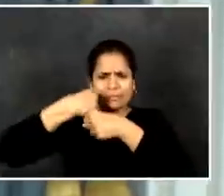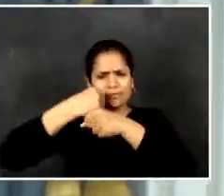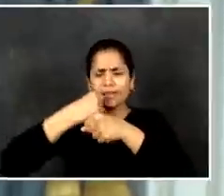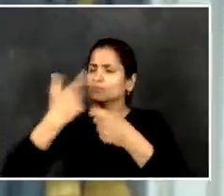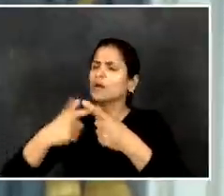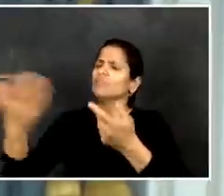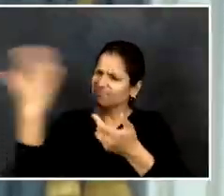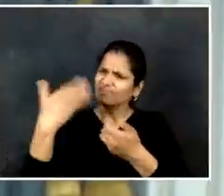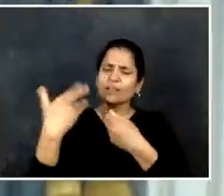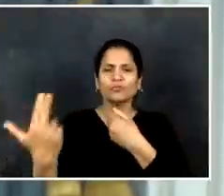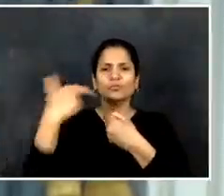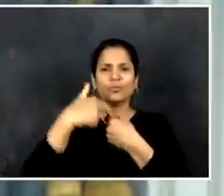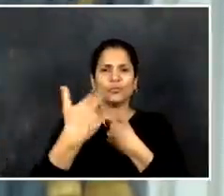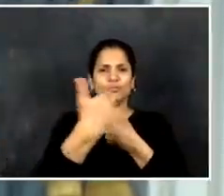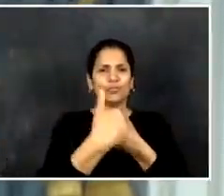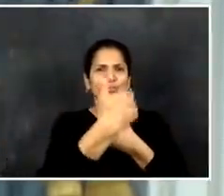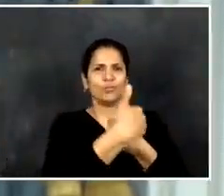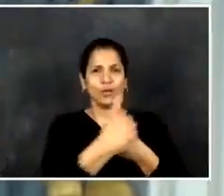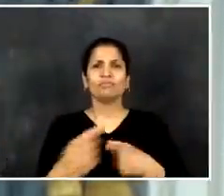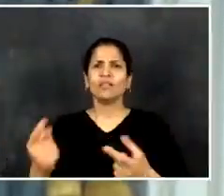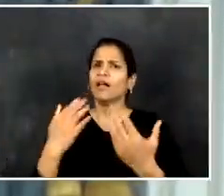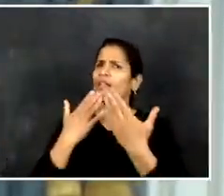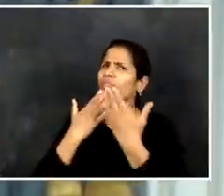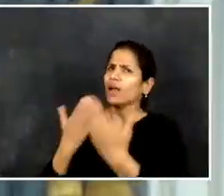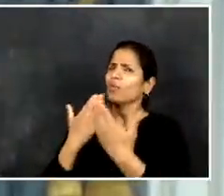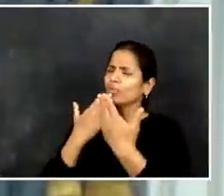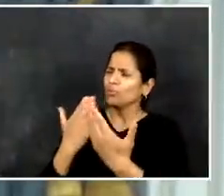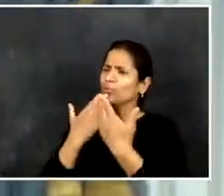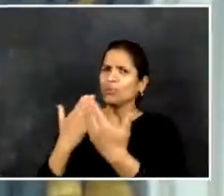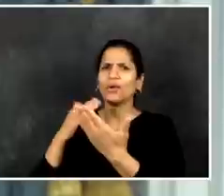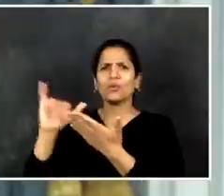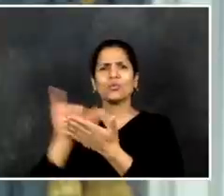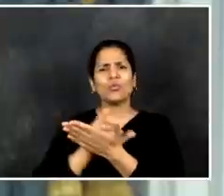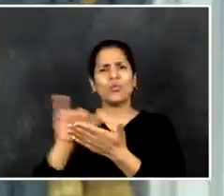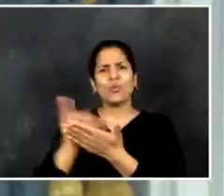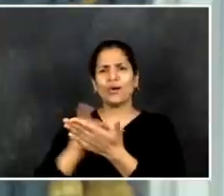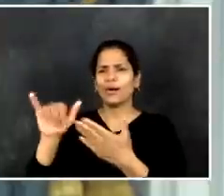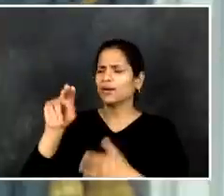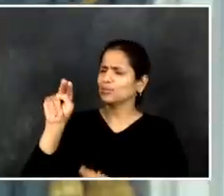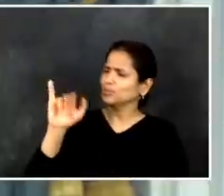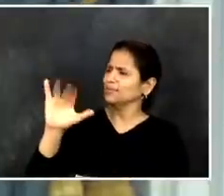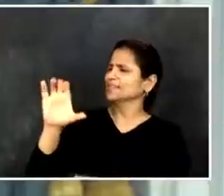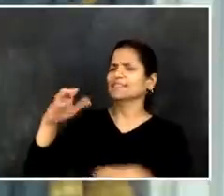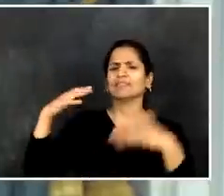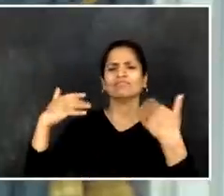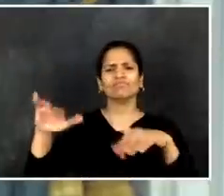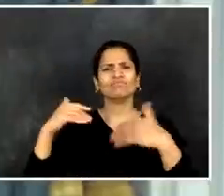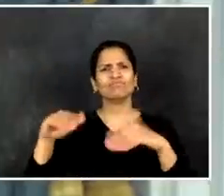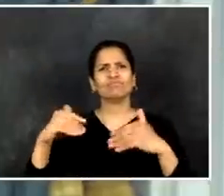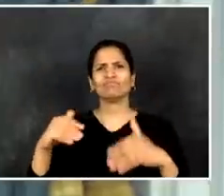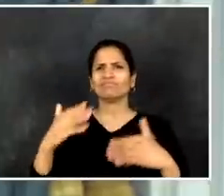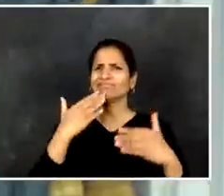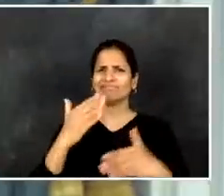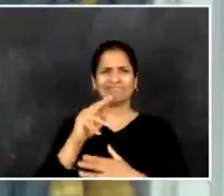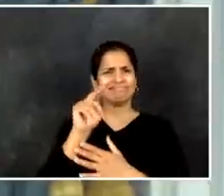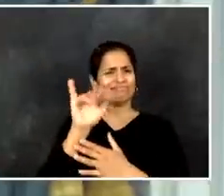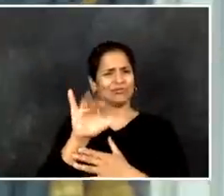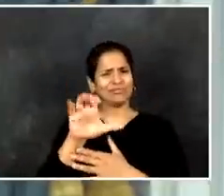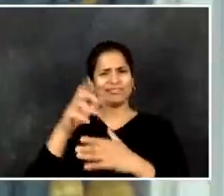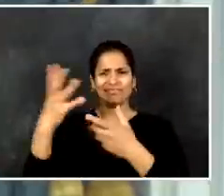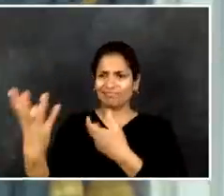we had the benefit of having the city invest in New Lab years and years ago, and I don't think any of us knew what we would where we'd be today,